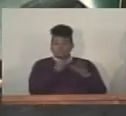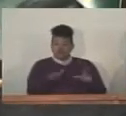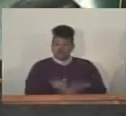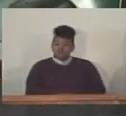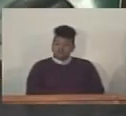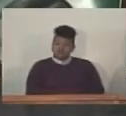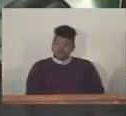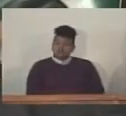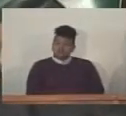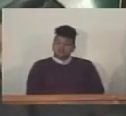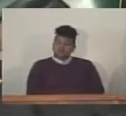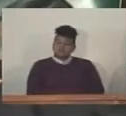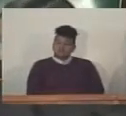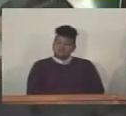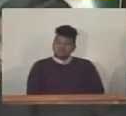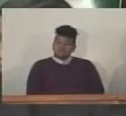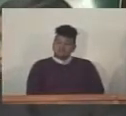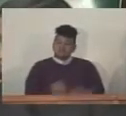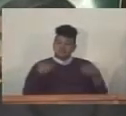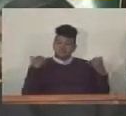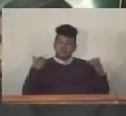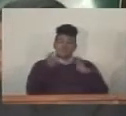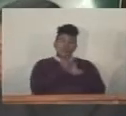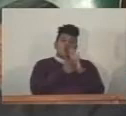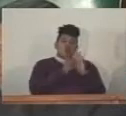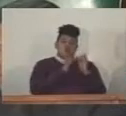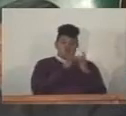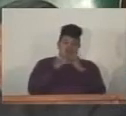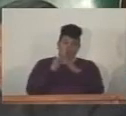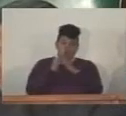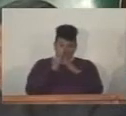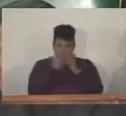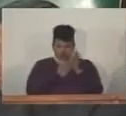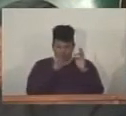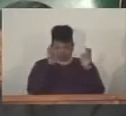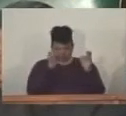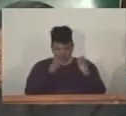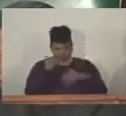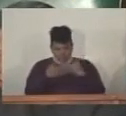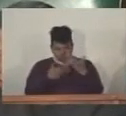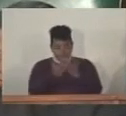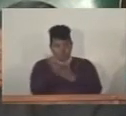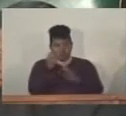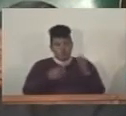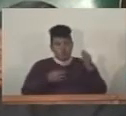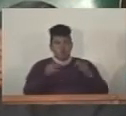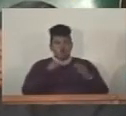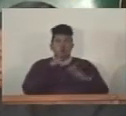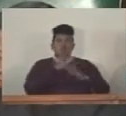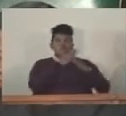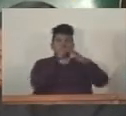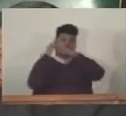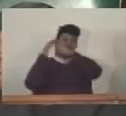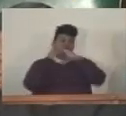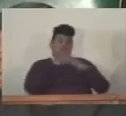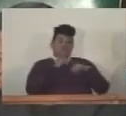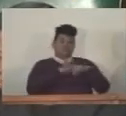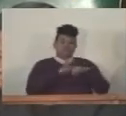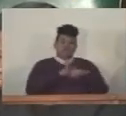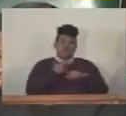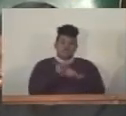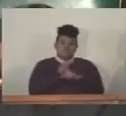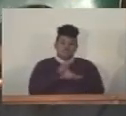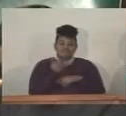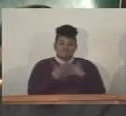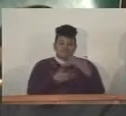indictment in the Supreme Court by judge sitting alone. And the courts, at the conclusion of a criminal trial, Mr. President, if